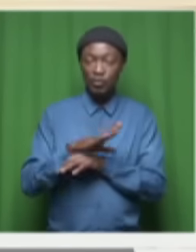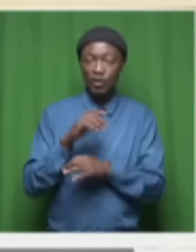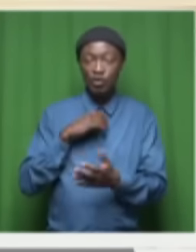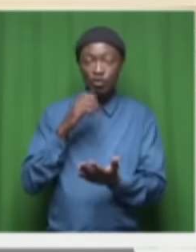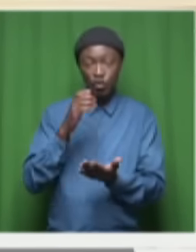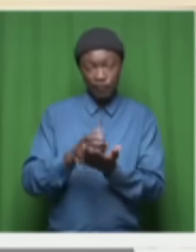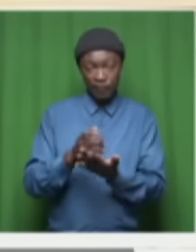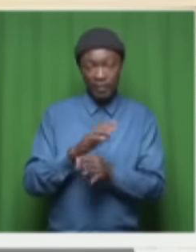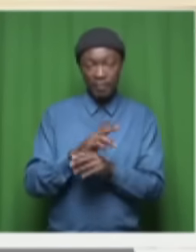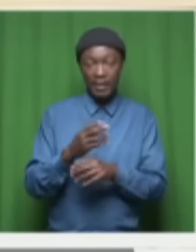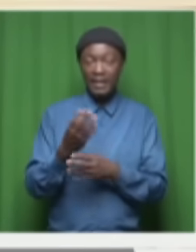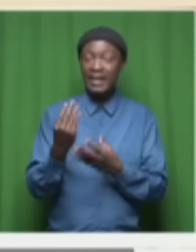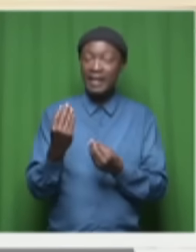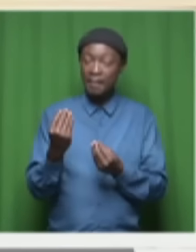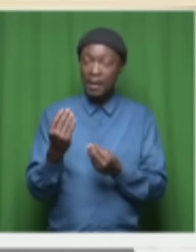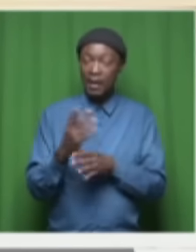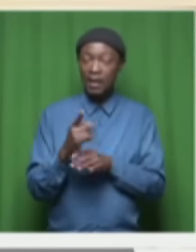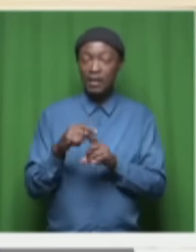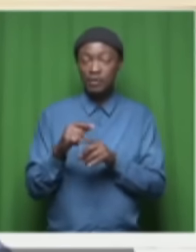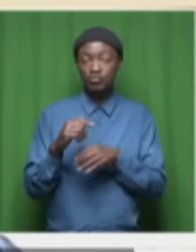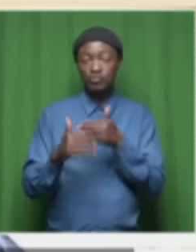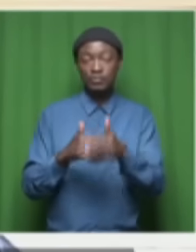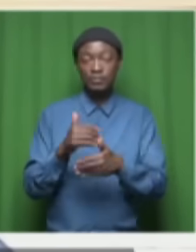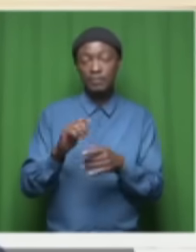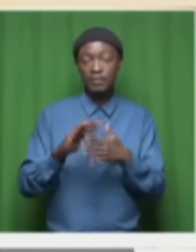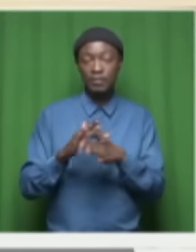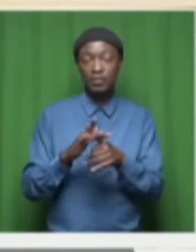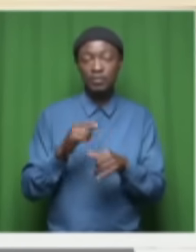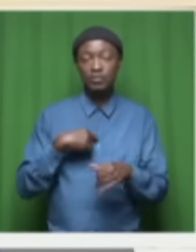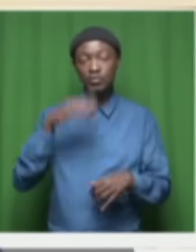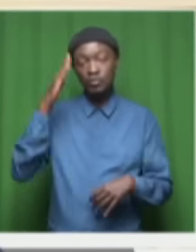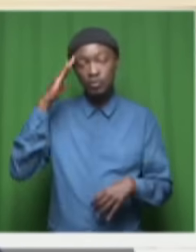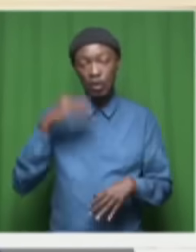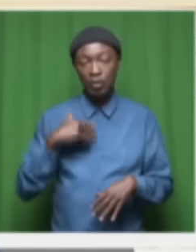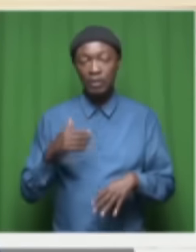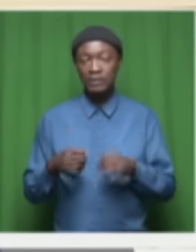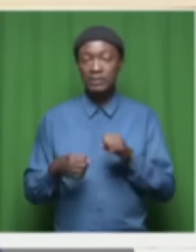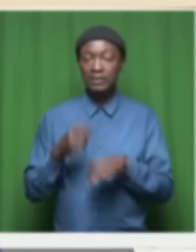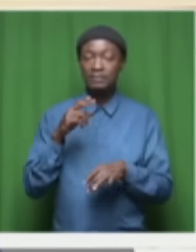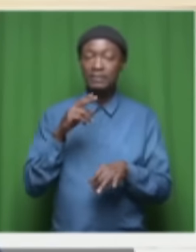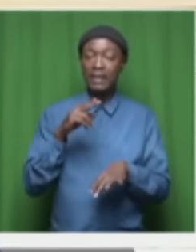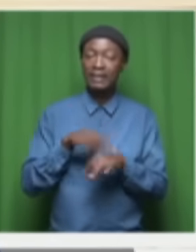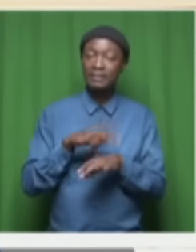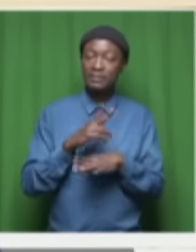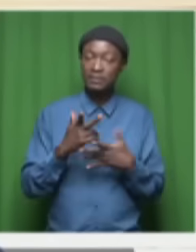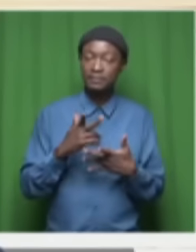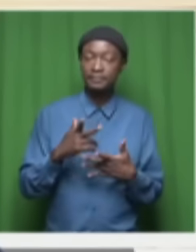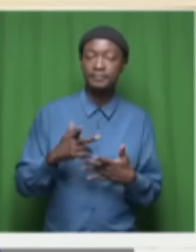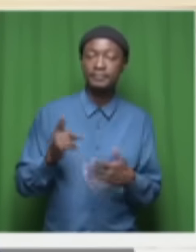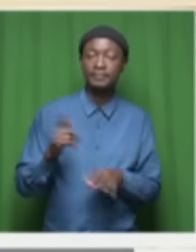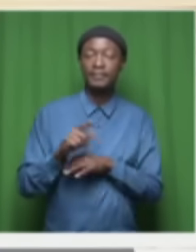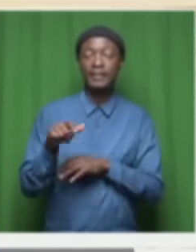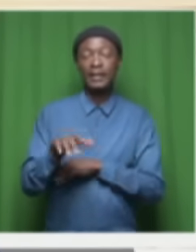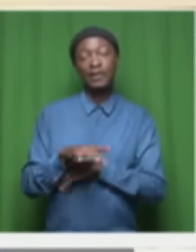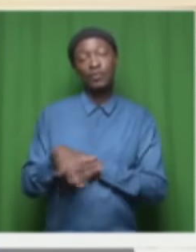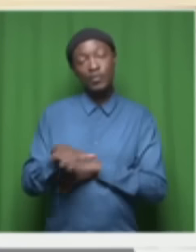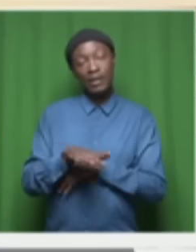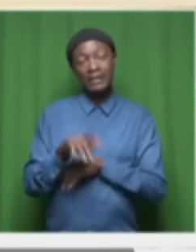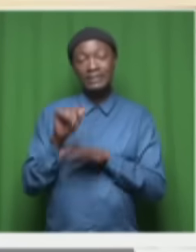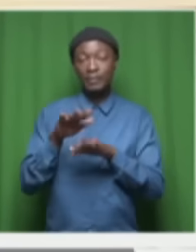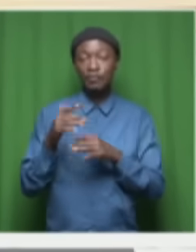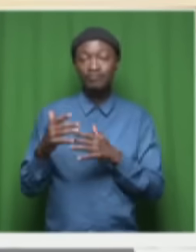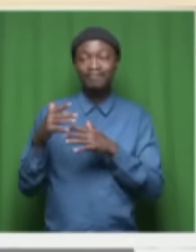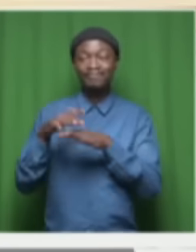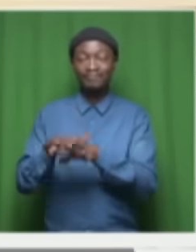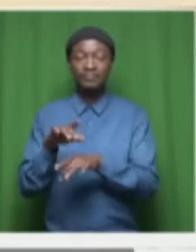move forward, because we know that sometimes there are areas where people that were affected,